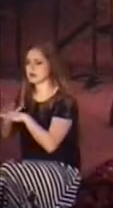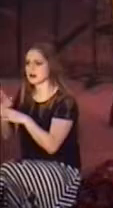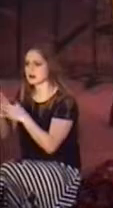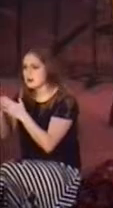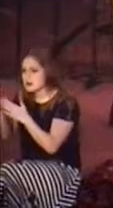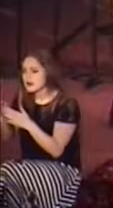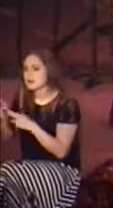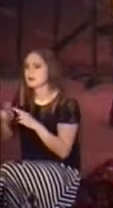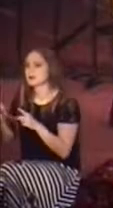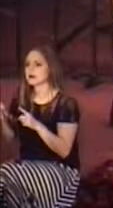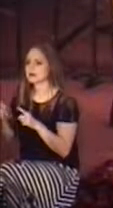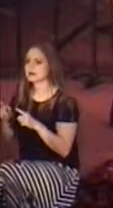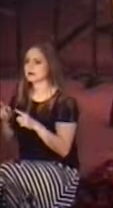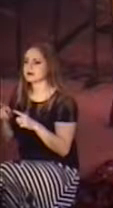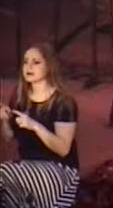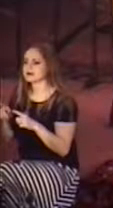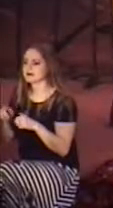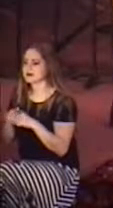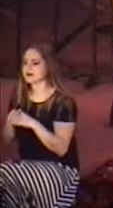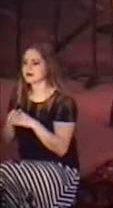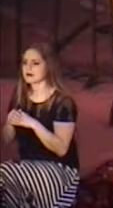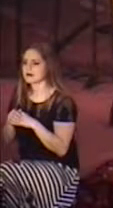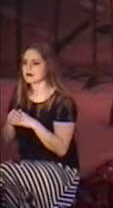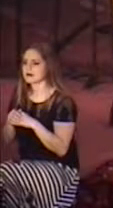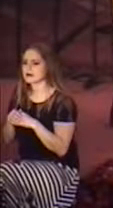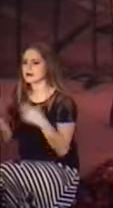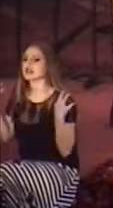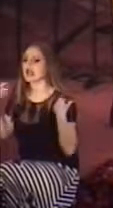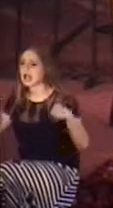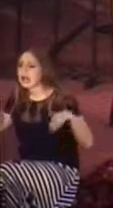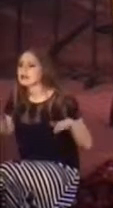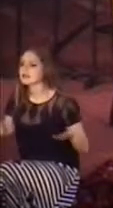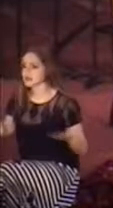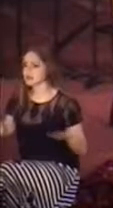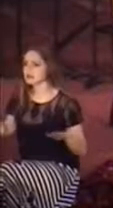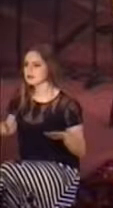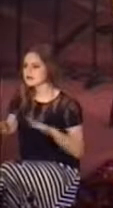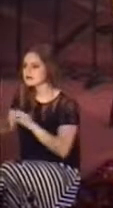around it off the mirror. And so Jesus and that